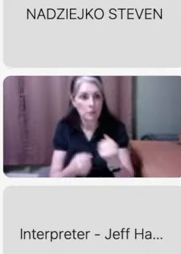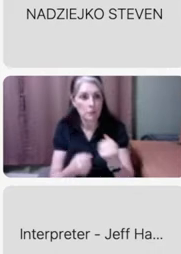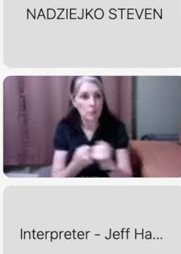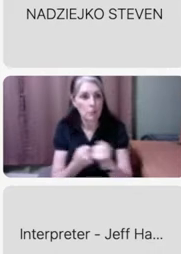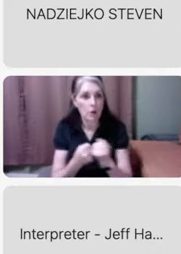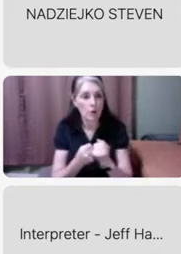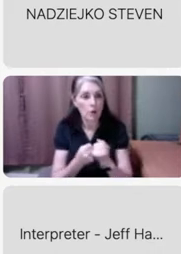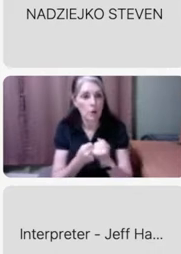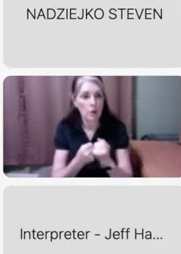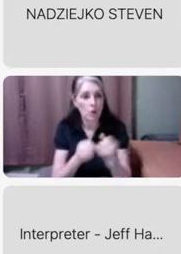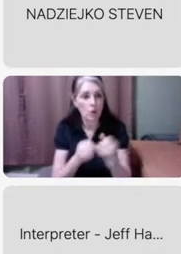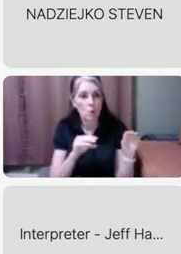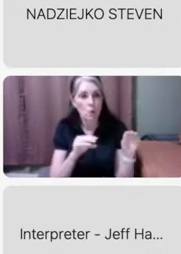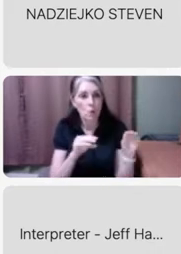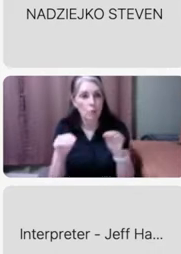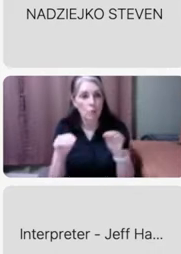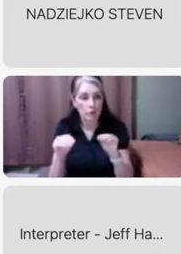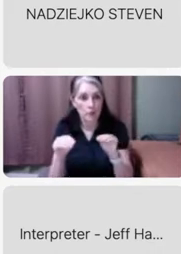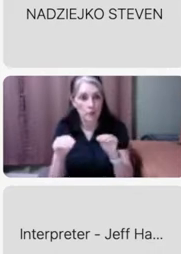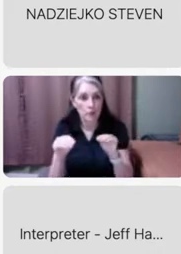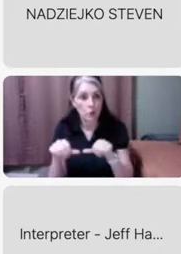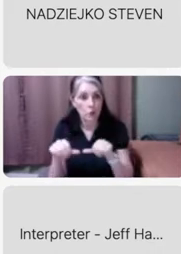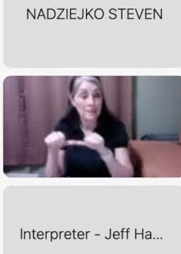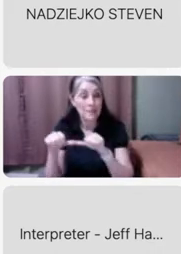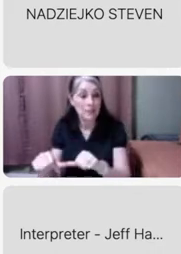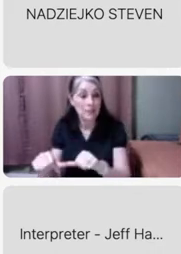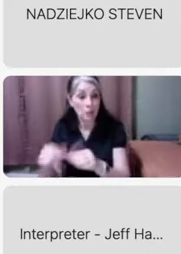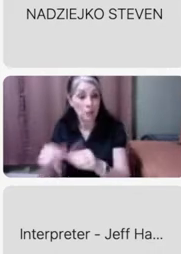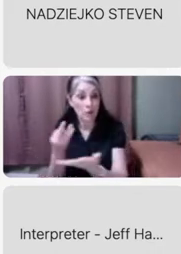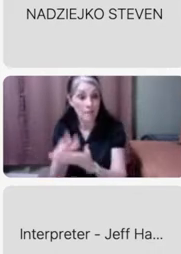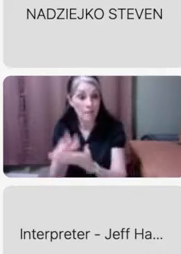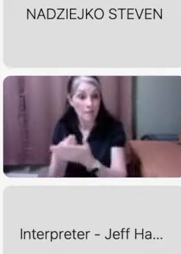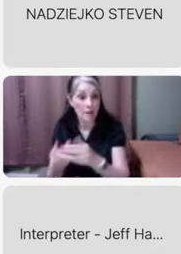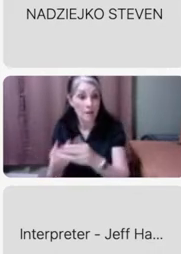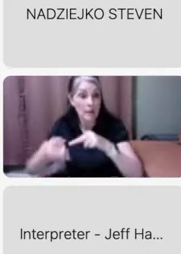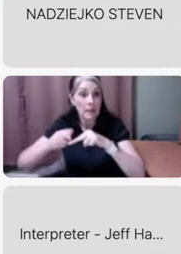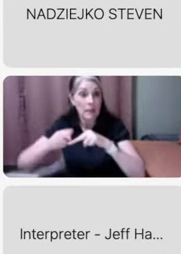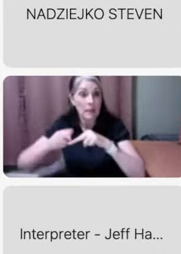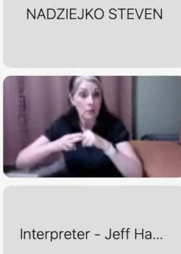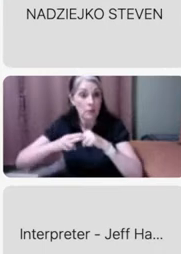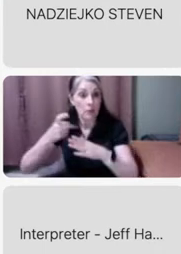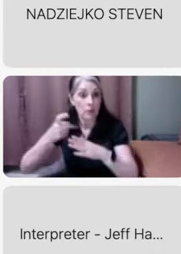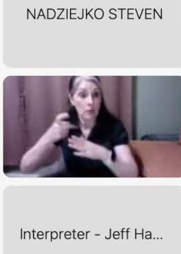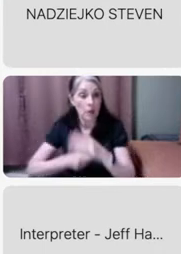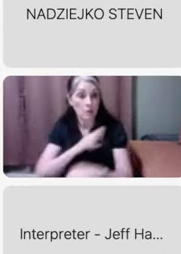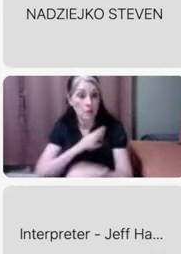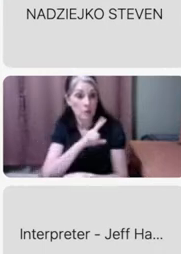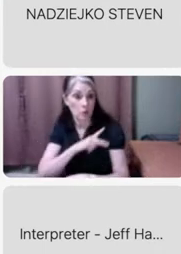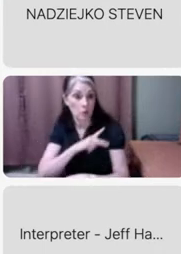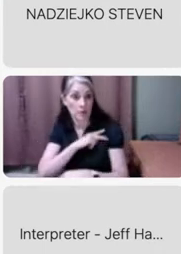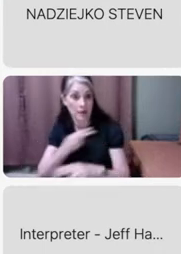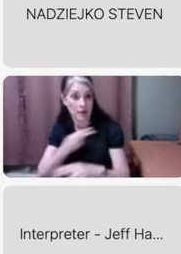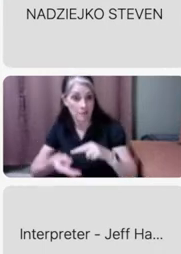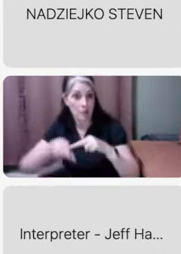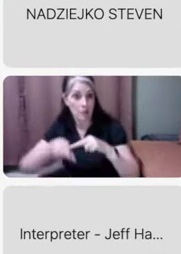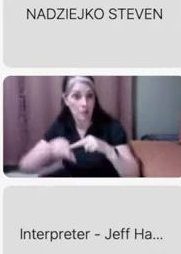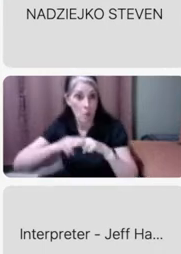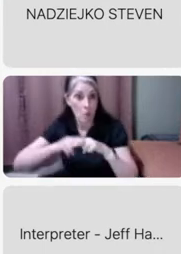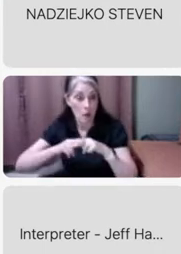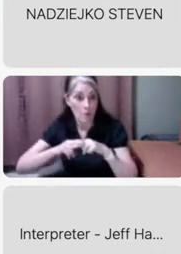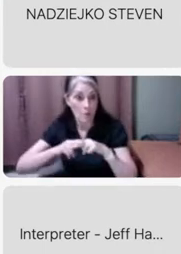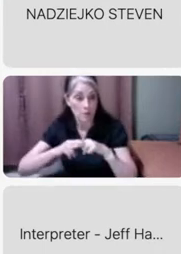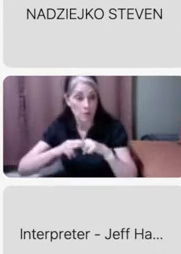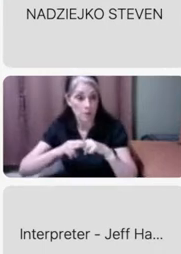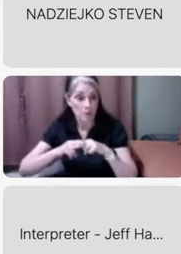continue continual fund and increase with the cost of personnel going up and cost of items within those